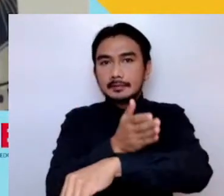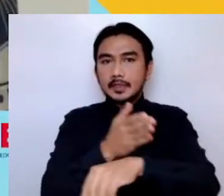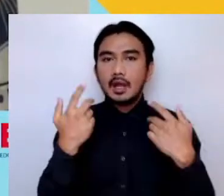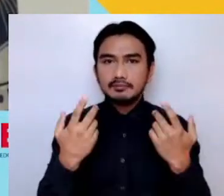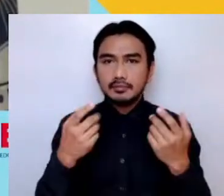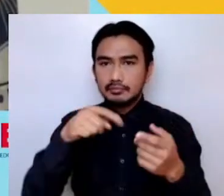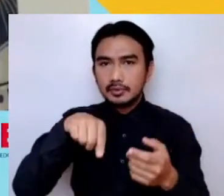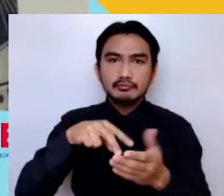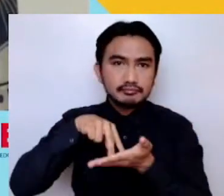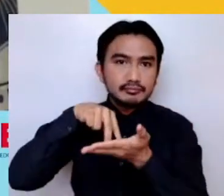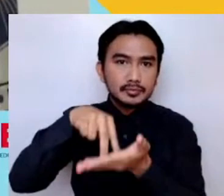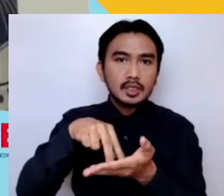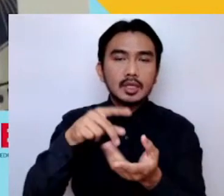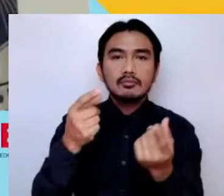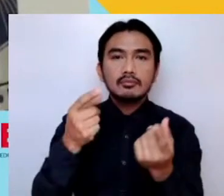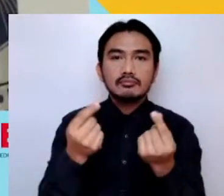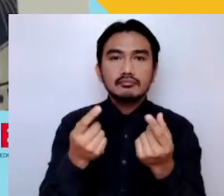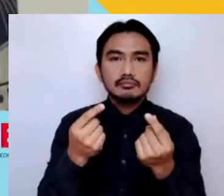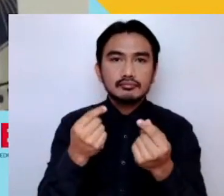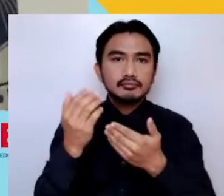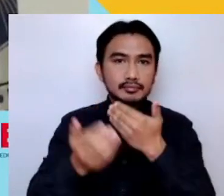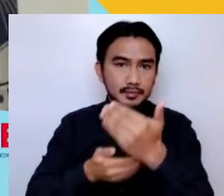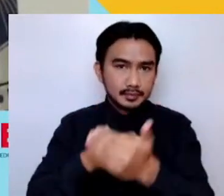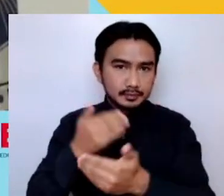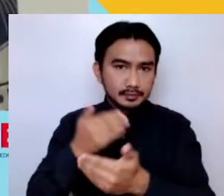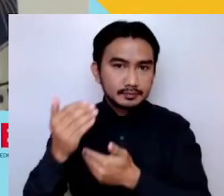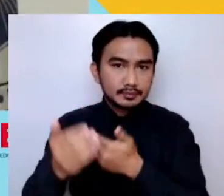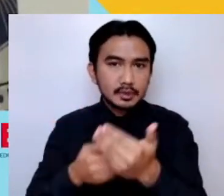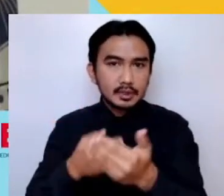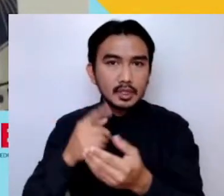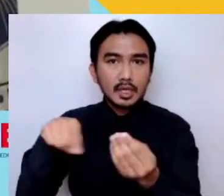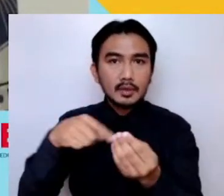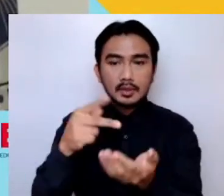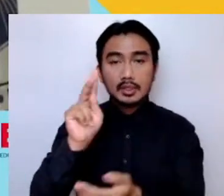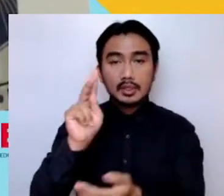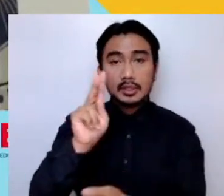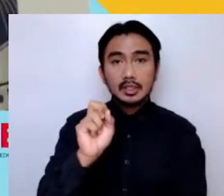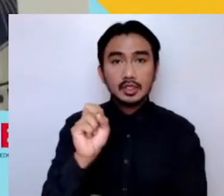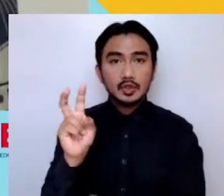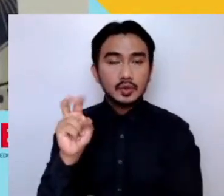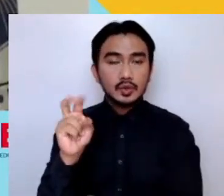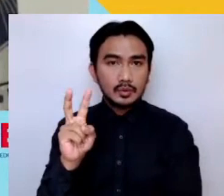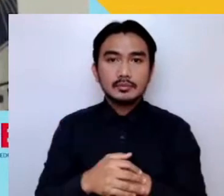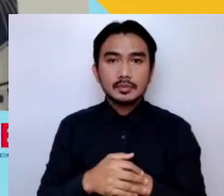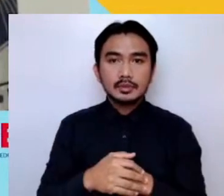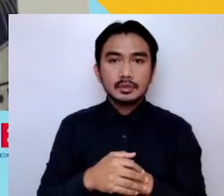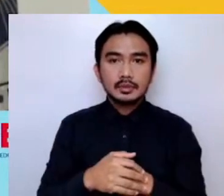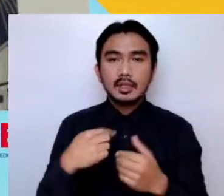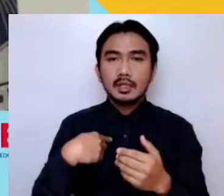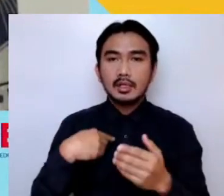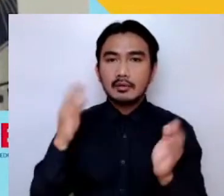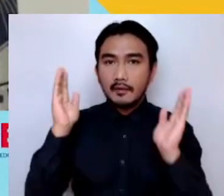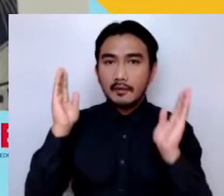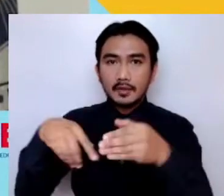and functions of a K-12 teacher as defined in our Philippine professional standards for